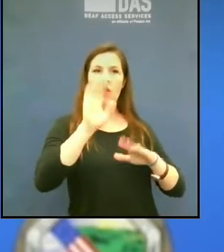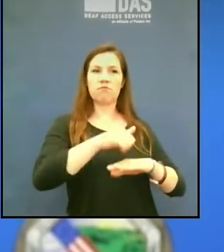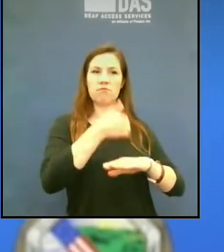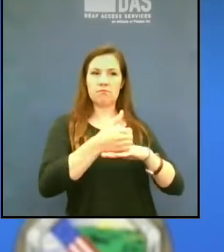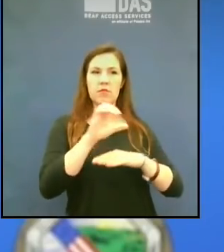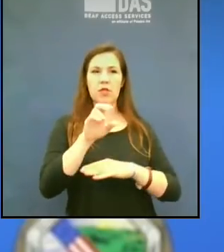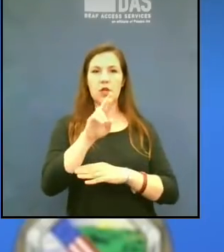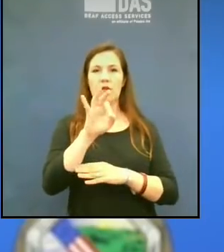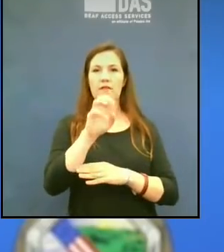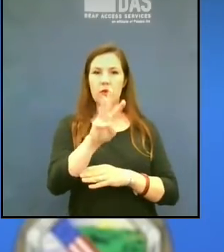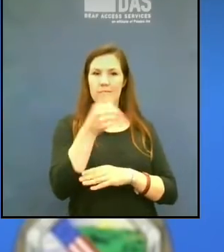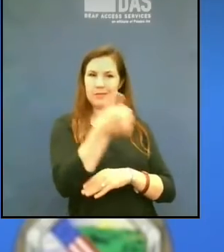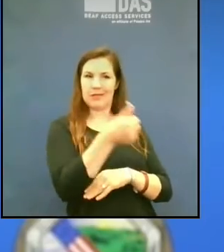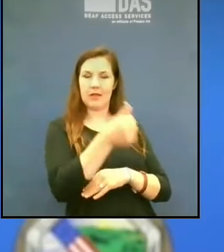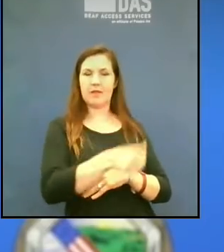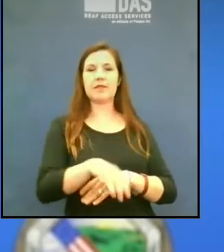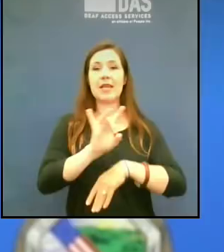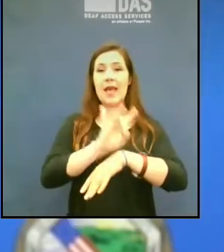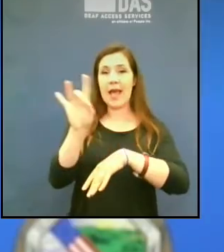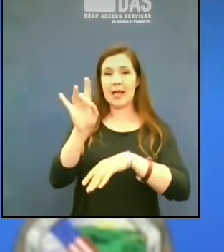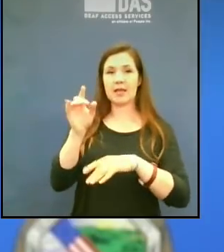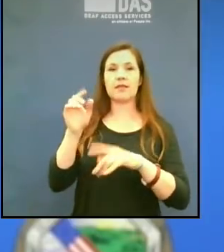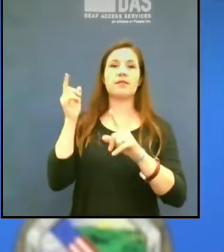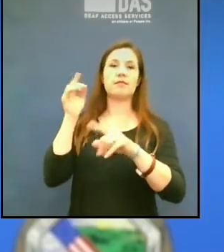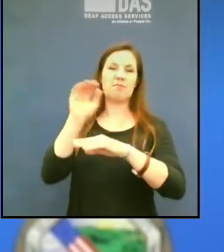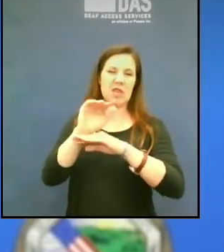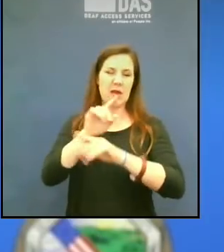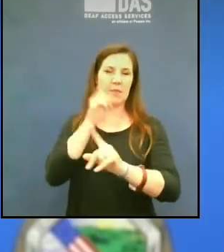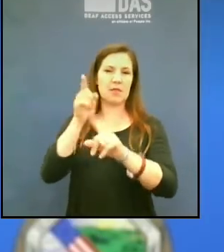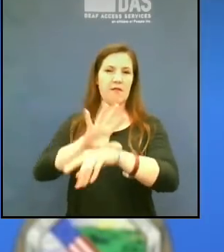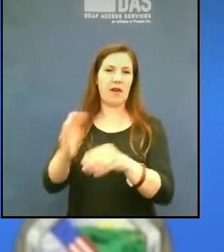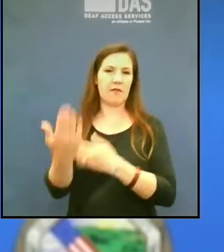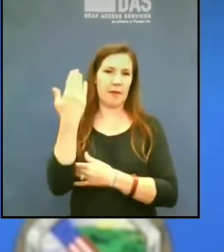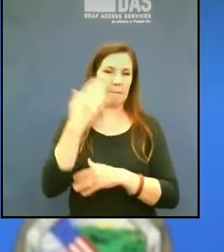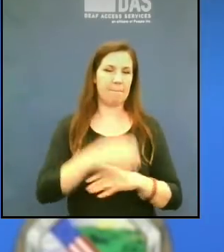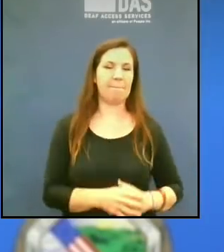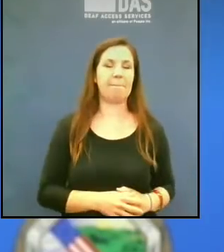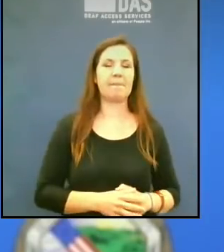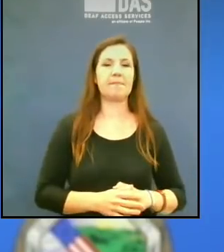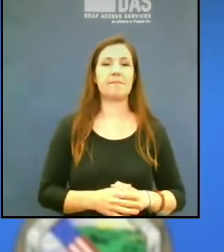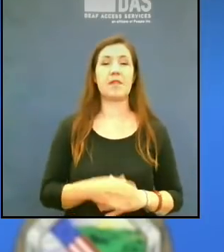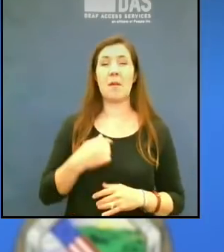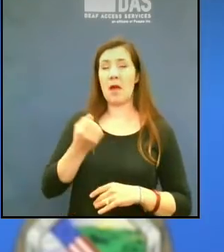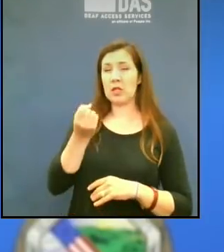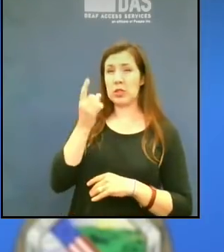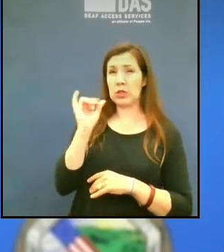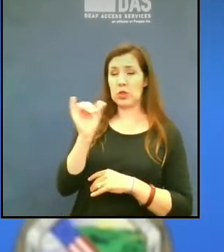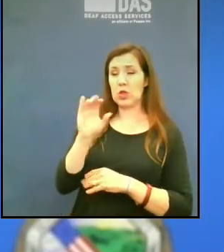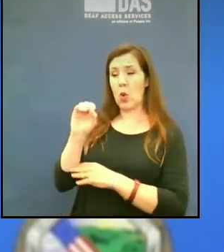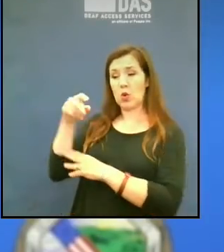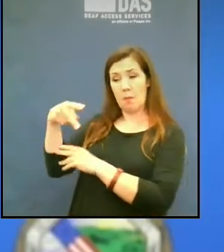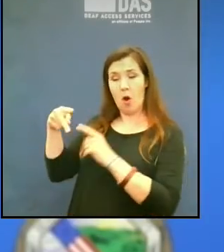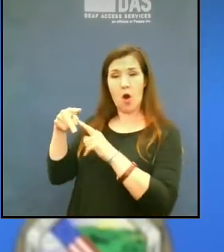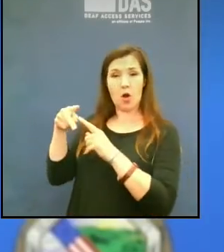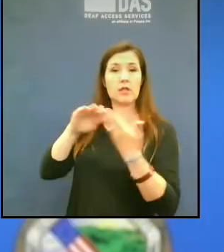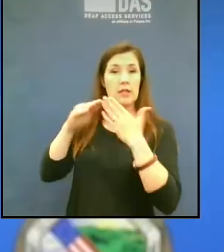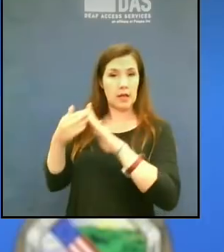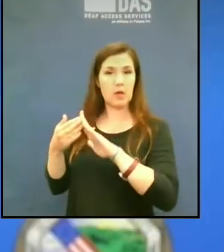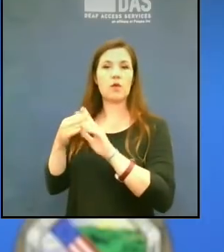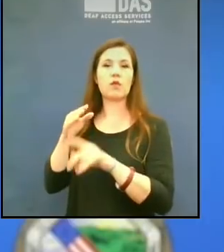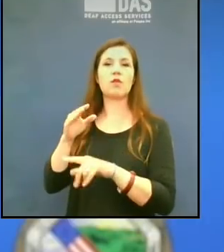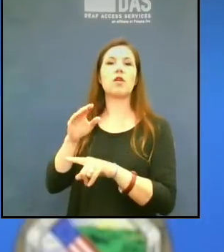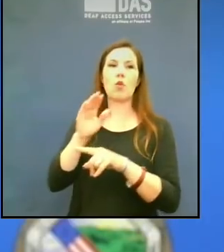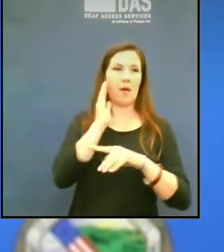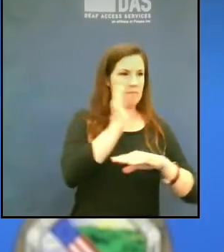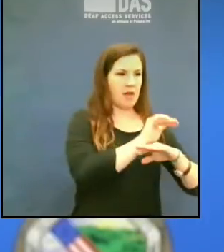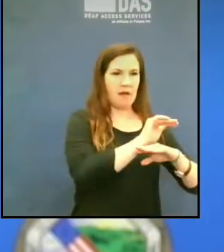tonight from 8 p.m. to 5 a.m. And it is my understanding the town of Orchard Park has also implemented a curfew every